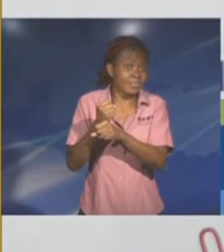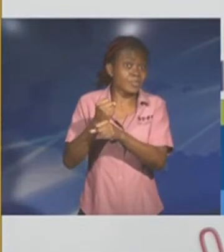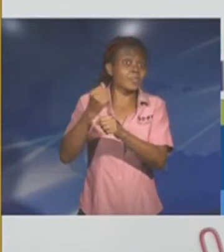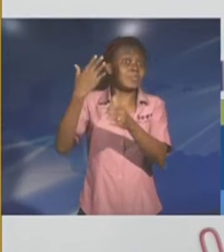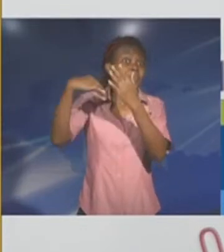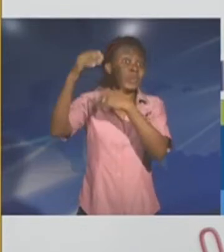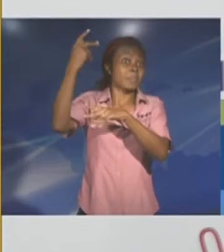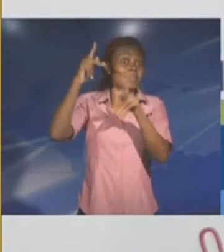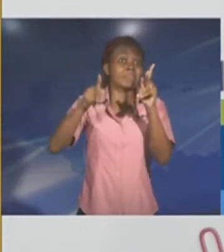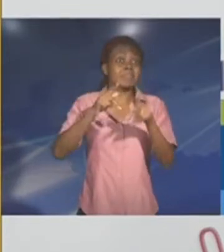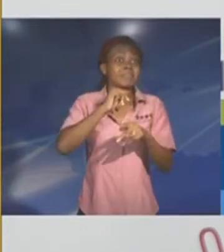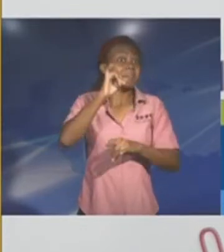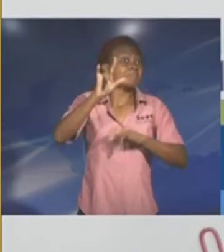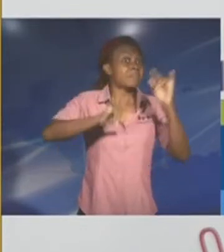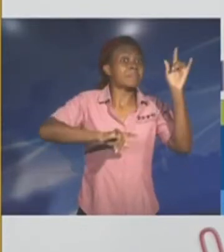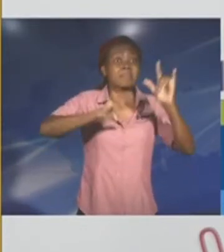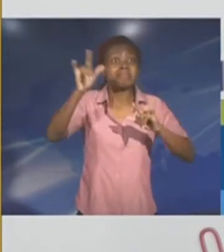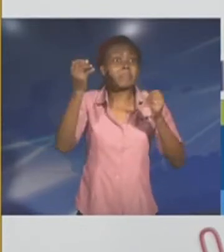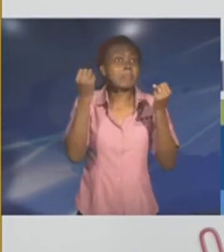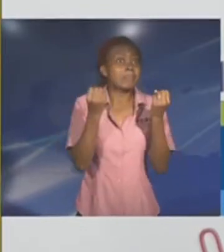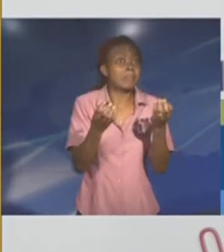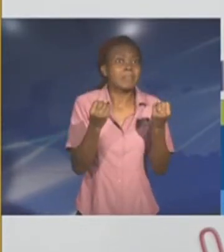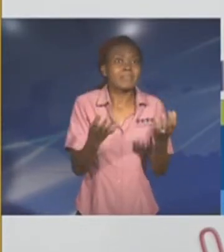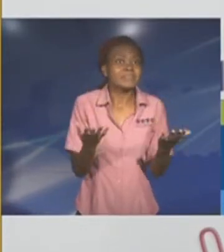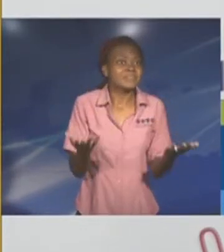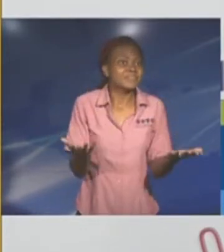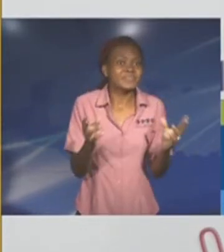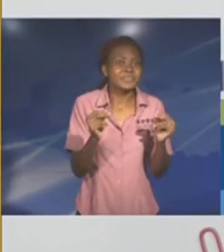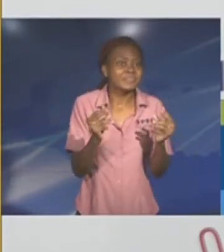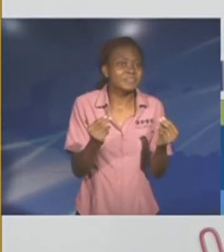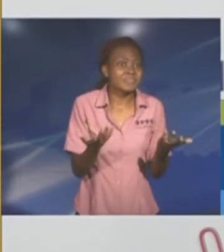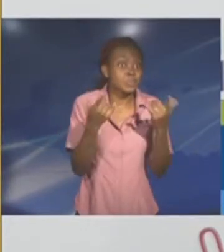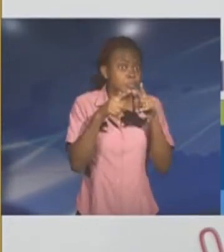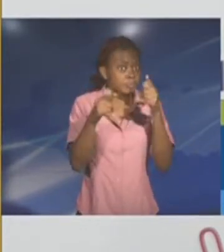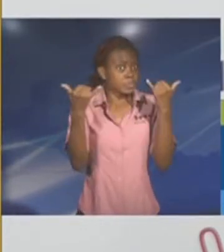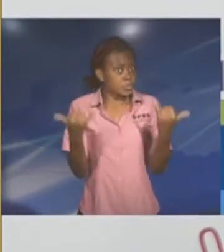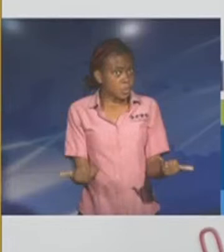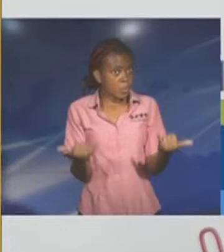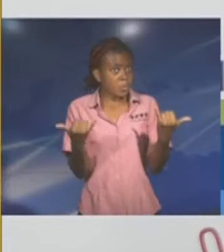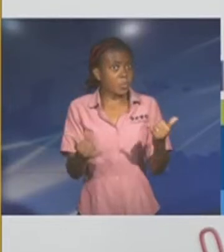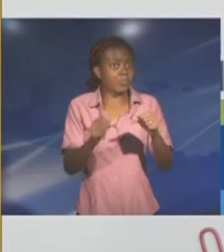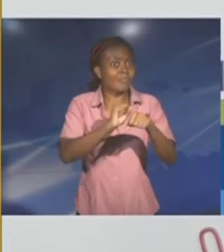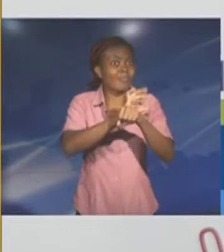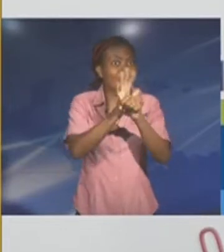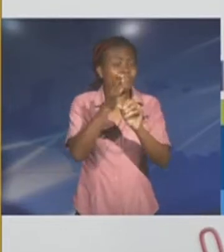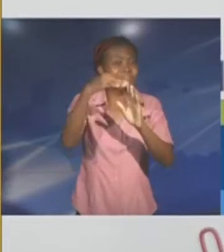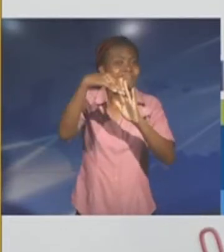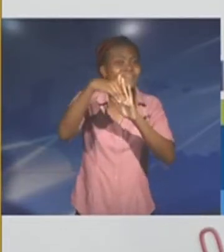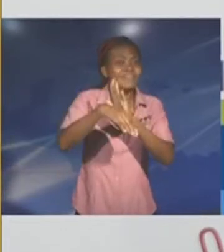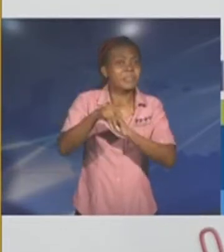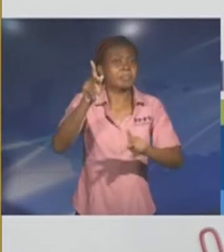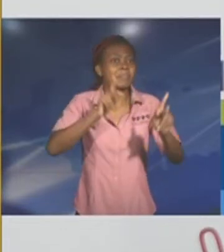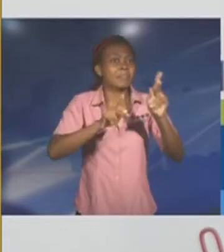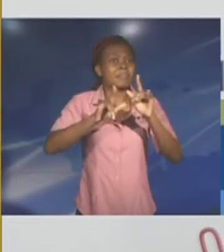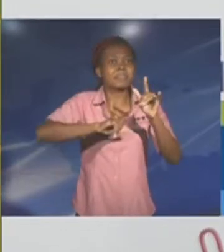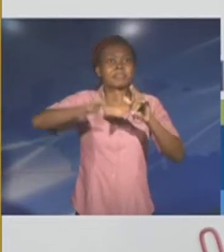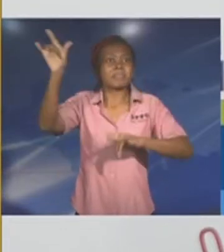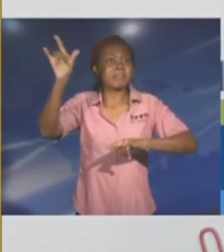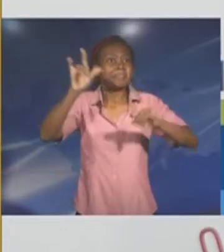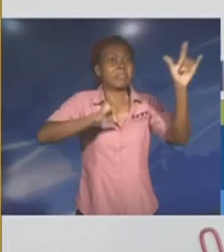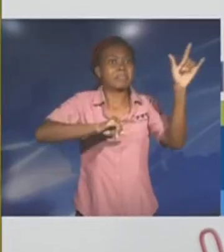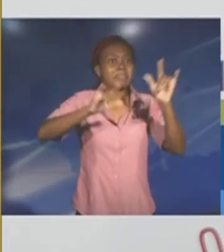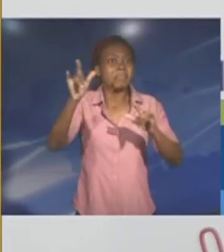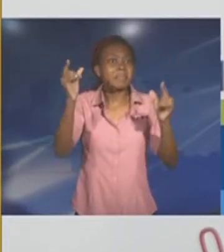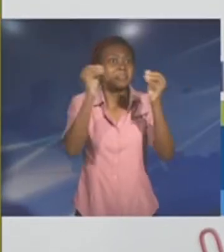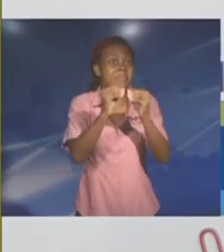by a removal of those restrictions and spikes in travel at points in time that don't correspond to the normal travel